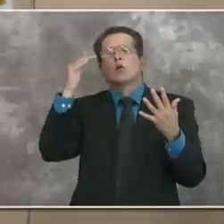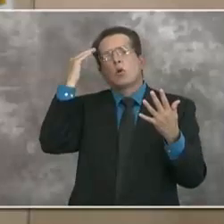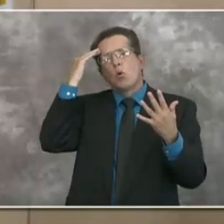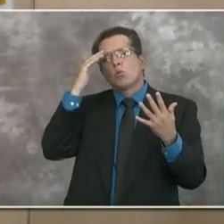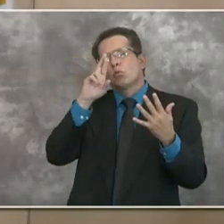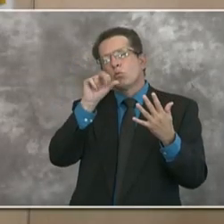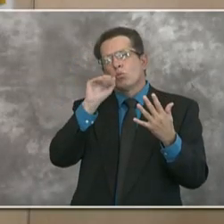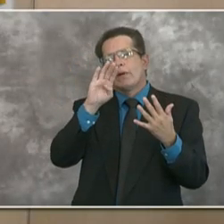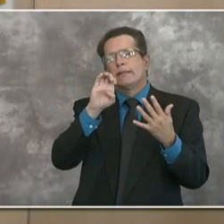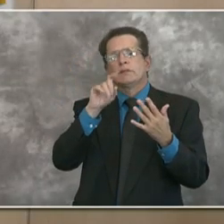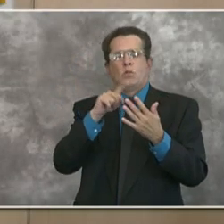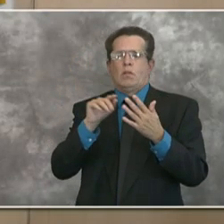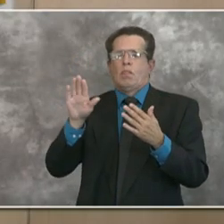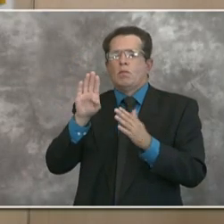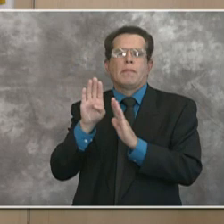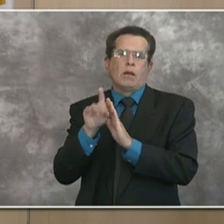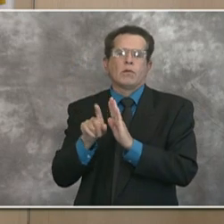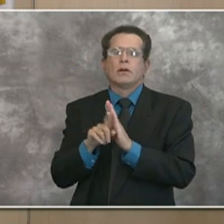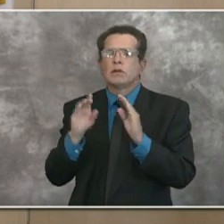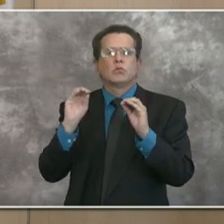and ethnicity identified.